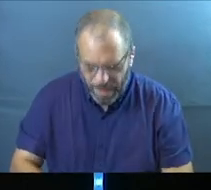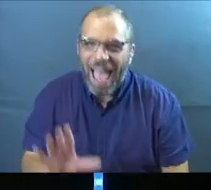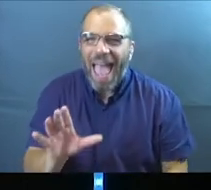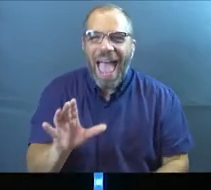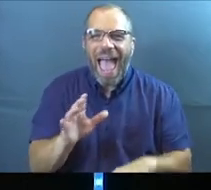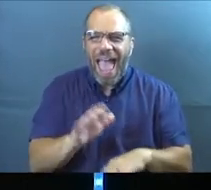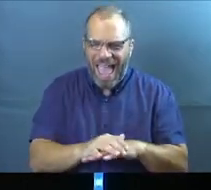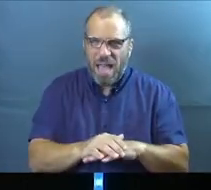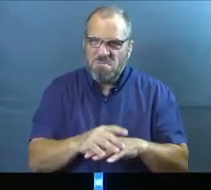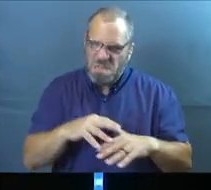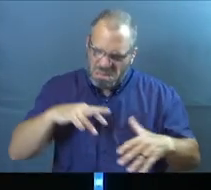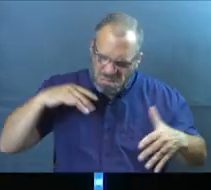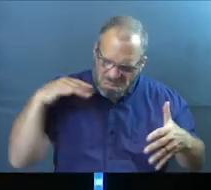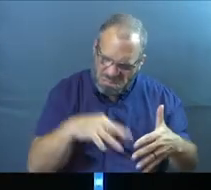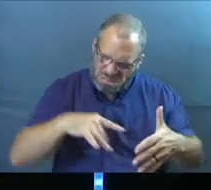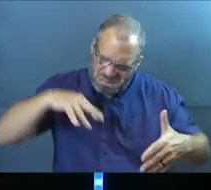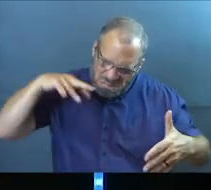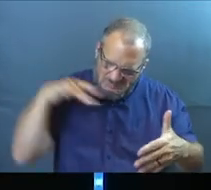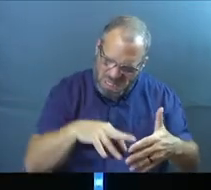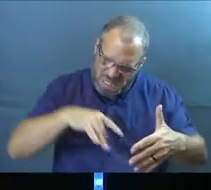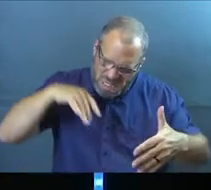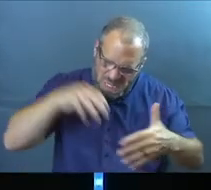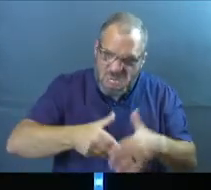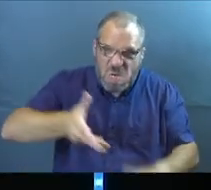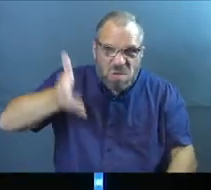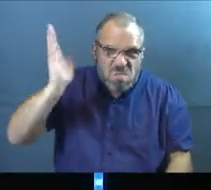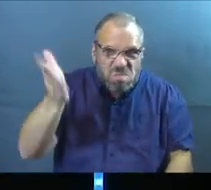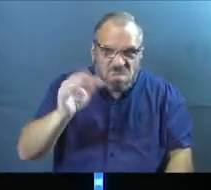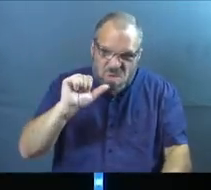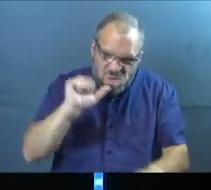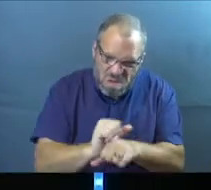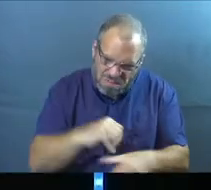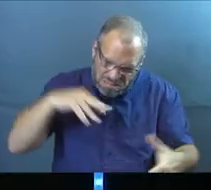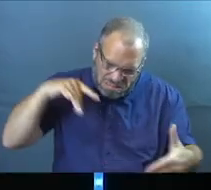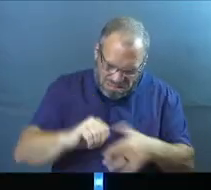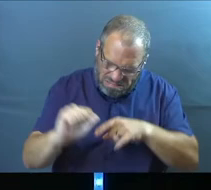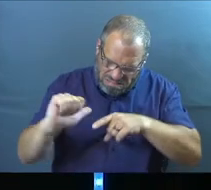And it's like, I worked so hard on these sermons, okay?